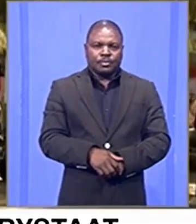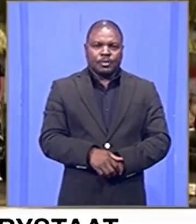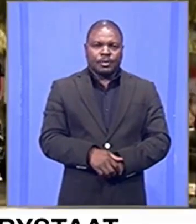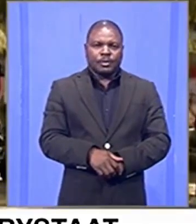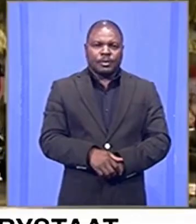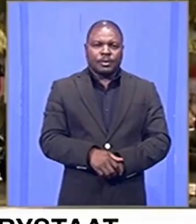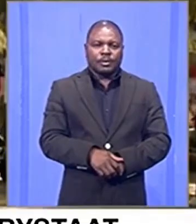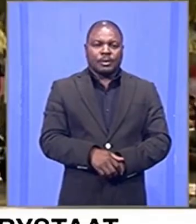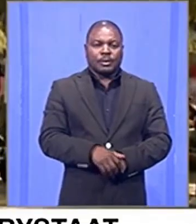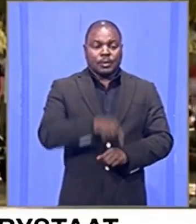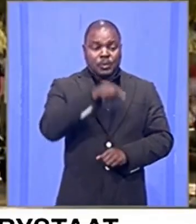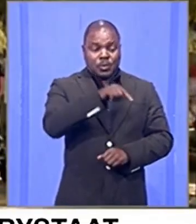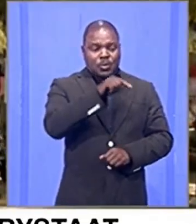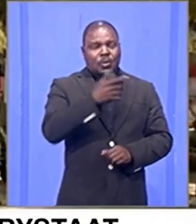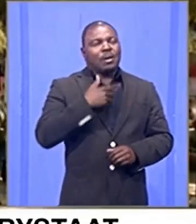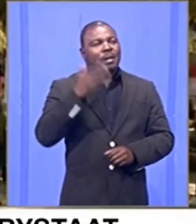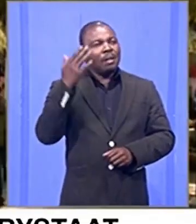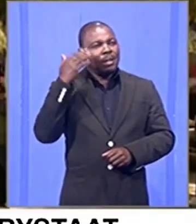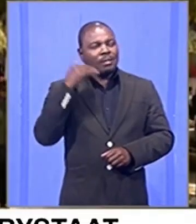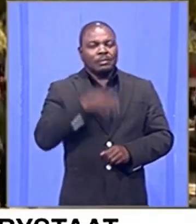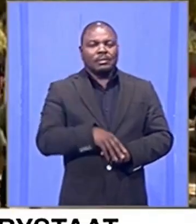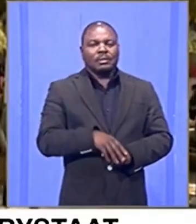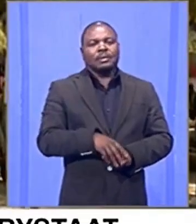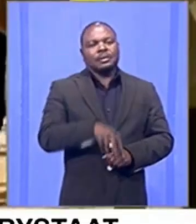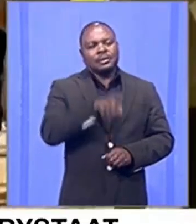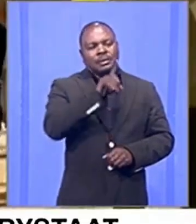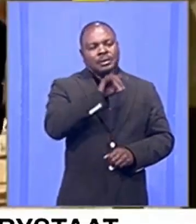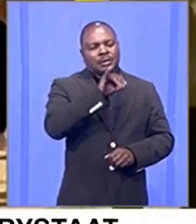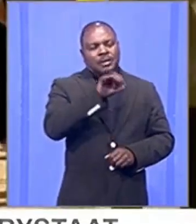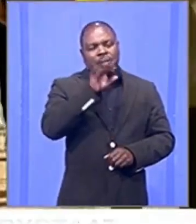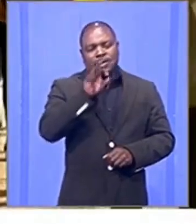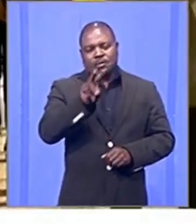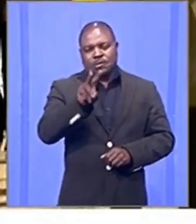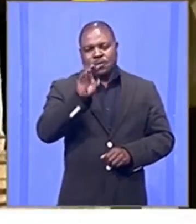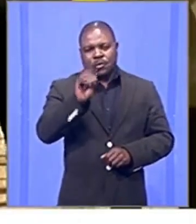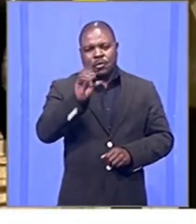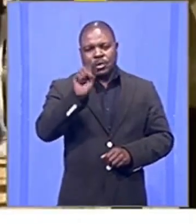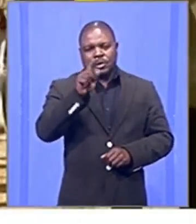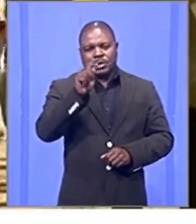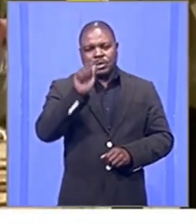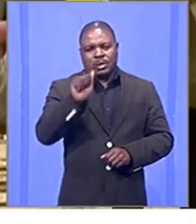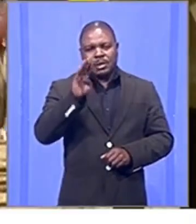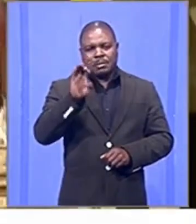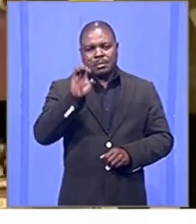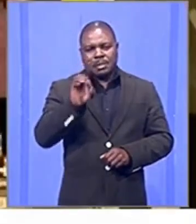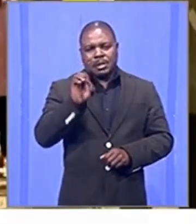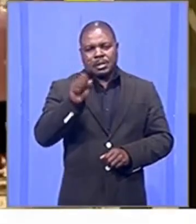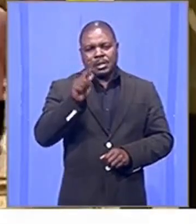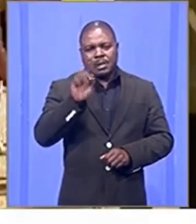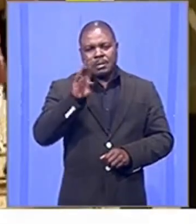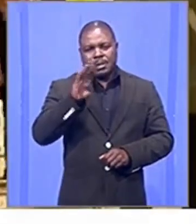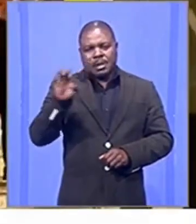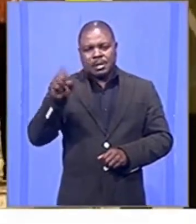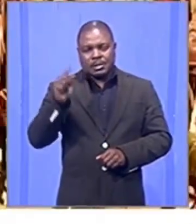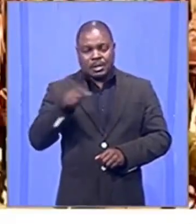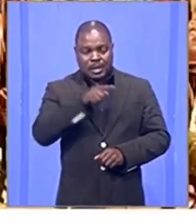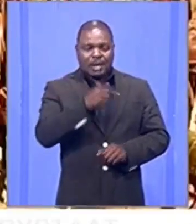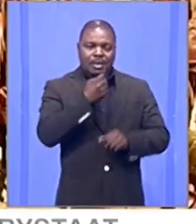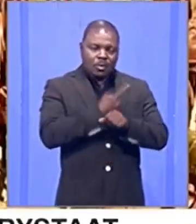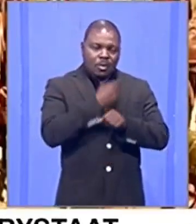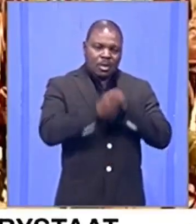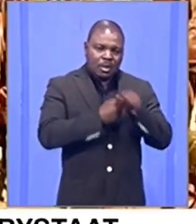Sesotho mokete ona o qadile o bitswa di Volksblad Kunstfees. Ketsahalo ena ya matsatsi a 5 selemo le selemo jwale